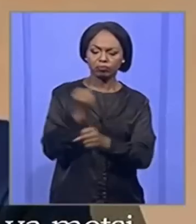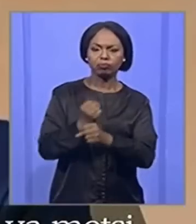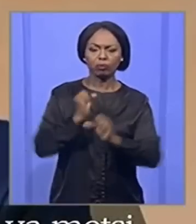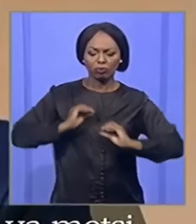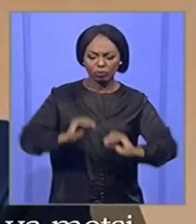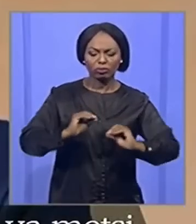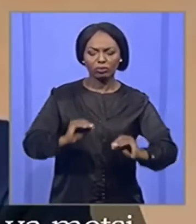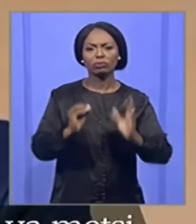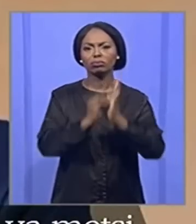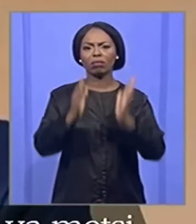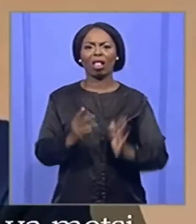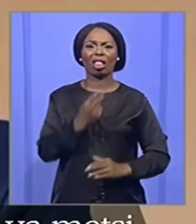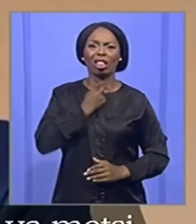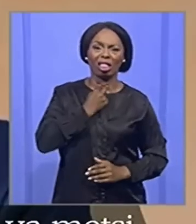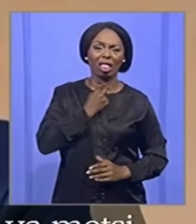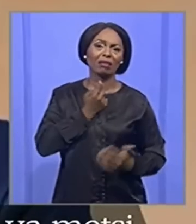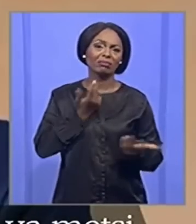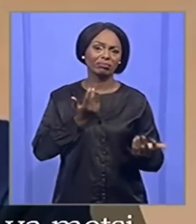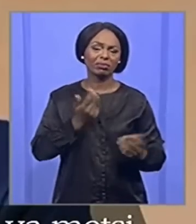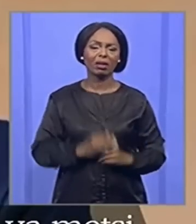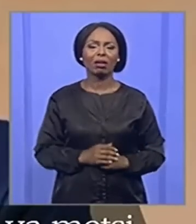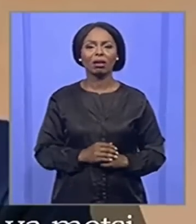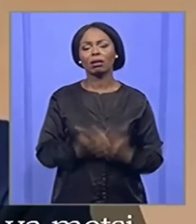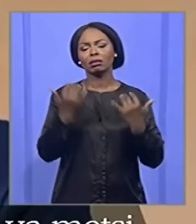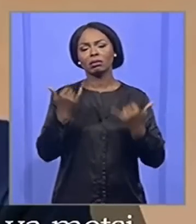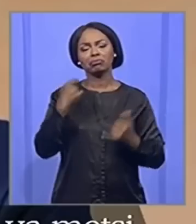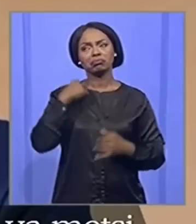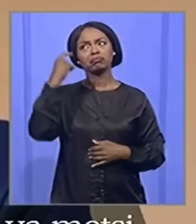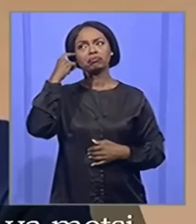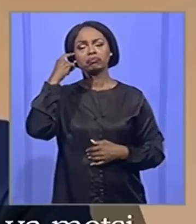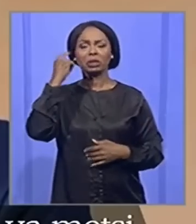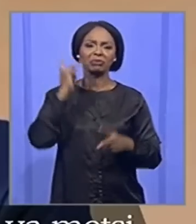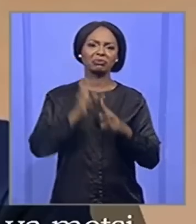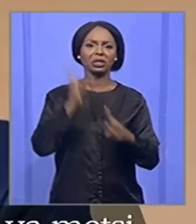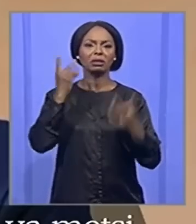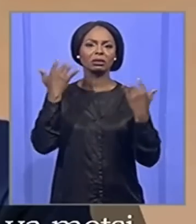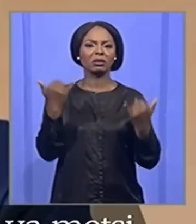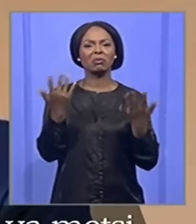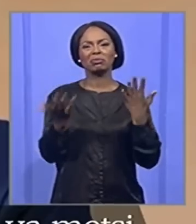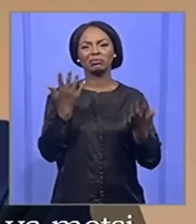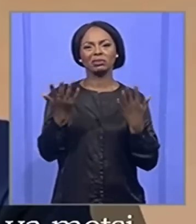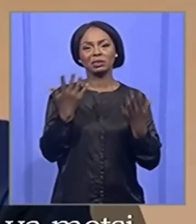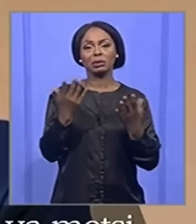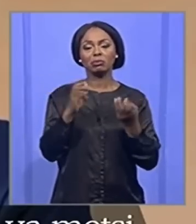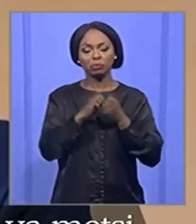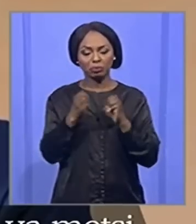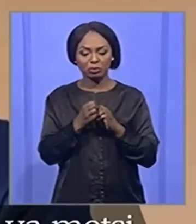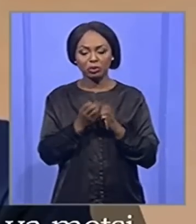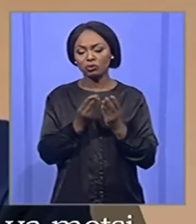bana ka nako eo. Me re kile qeto hore ka nako sa feliseng pele once problem ena e